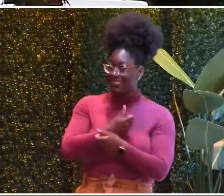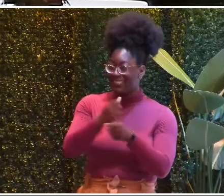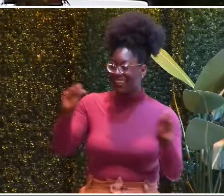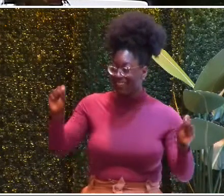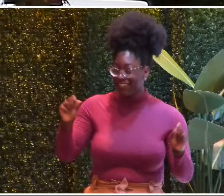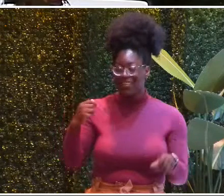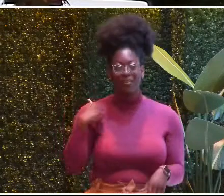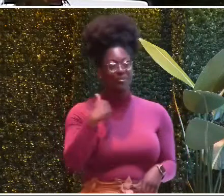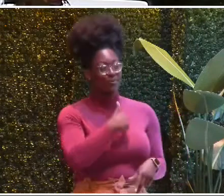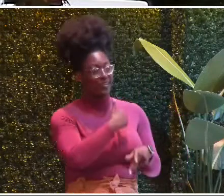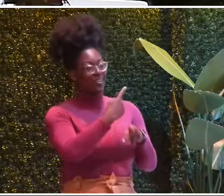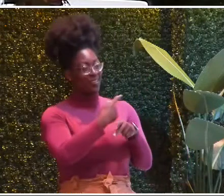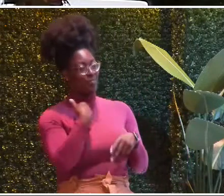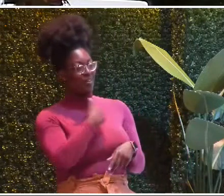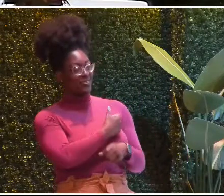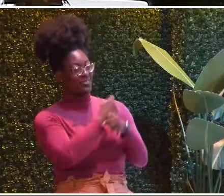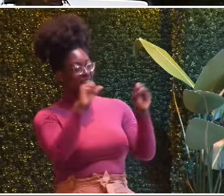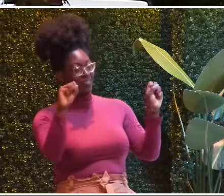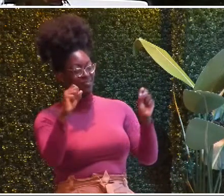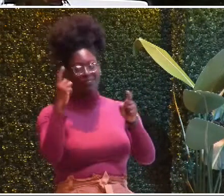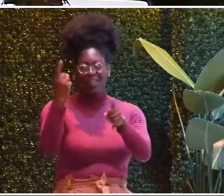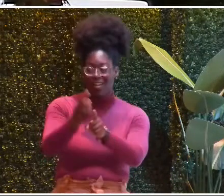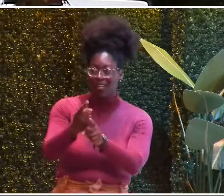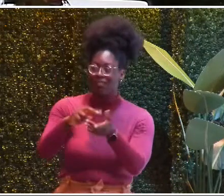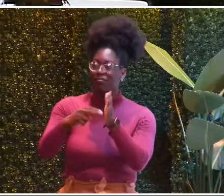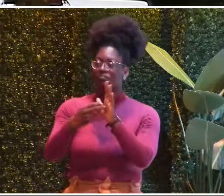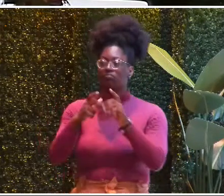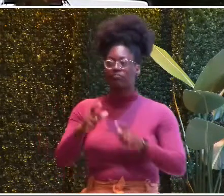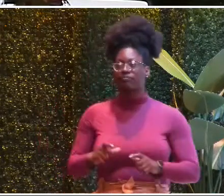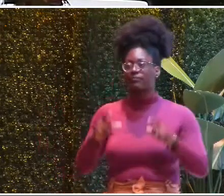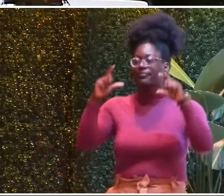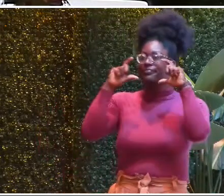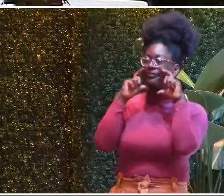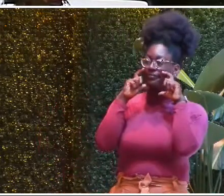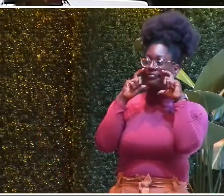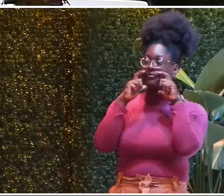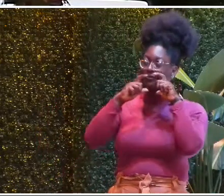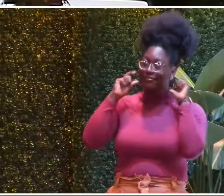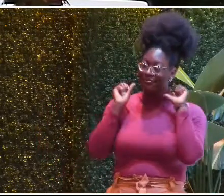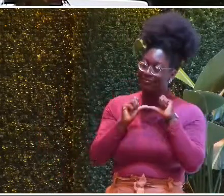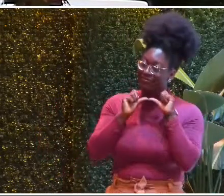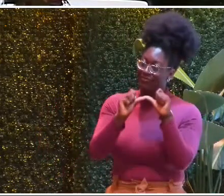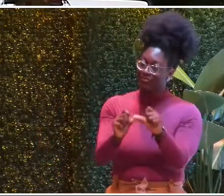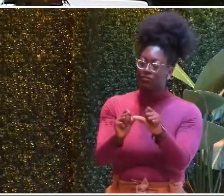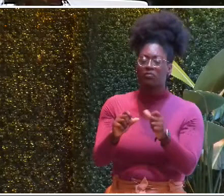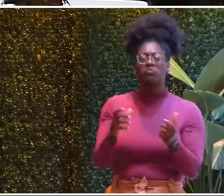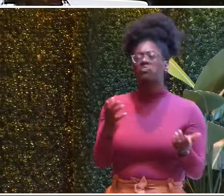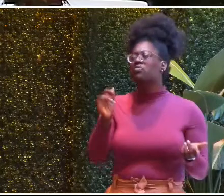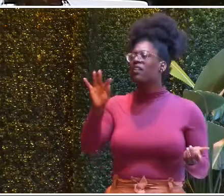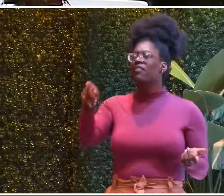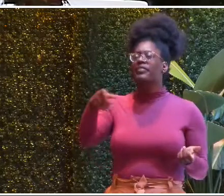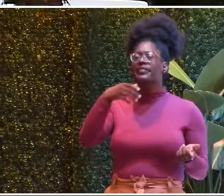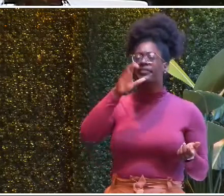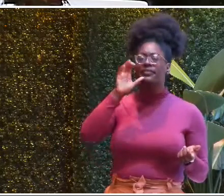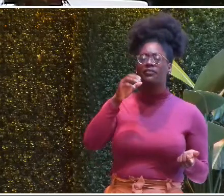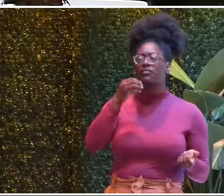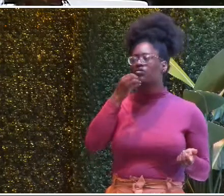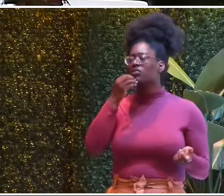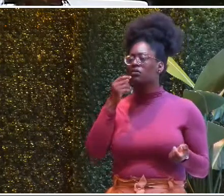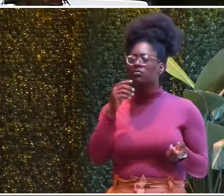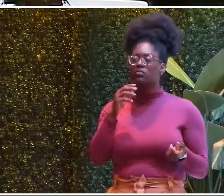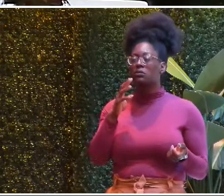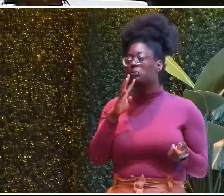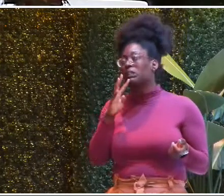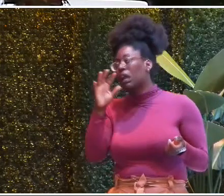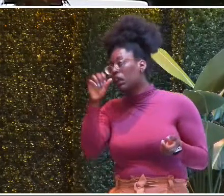Exactly. So we ask that as you move throughout this conference, unless you are actively eating and drinking or speaking, I guess,